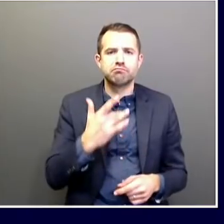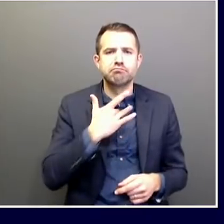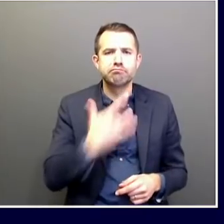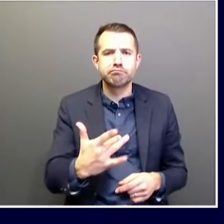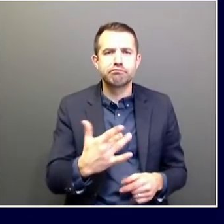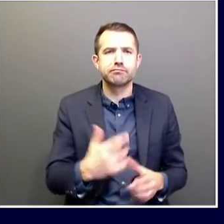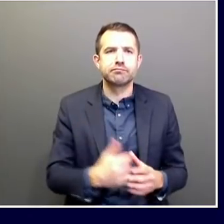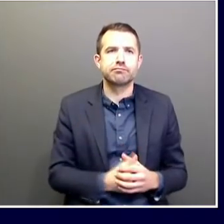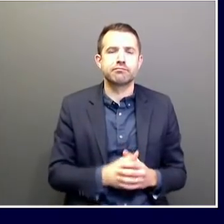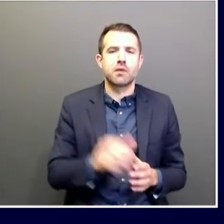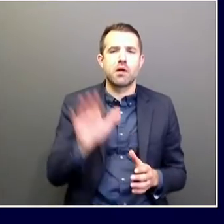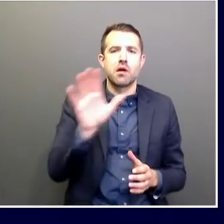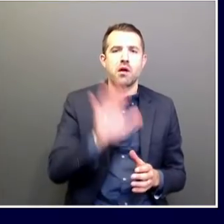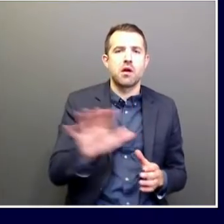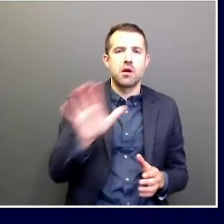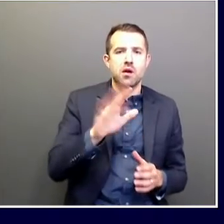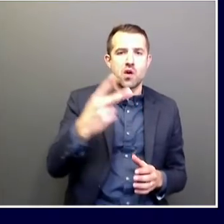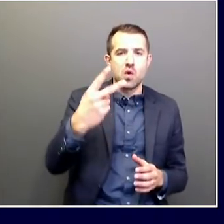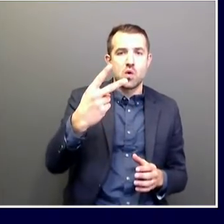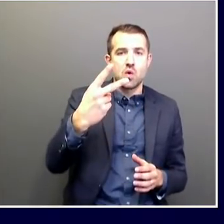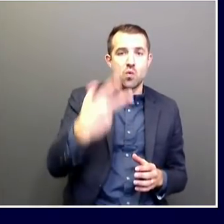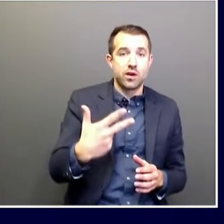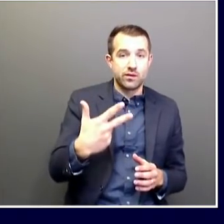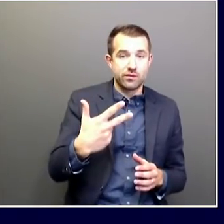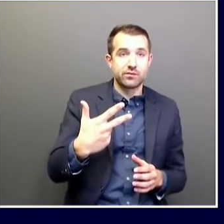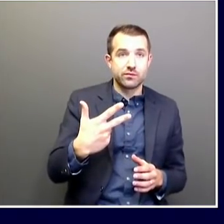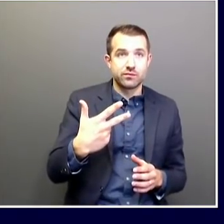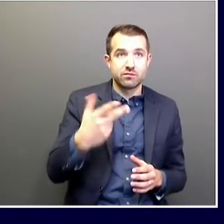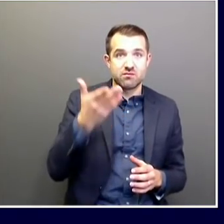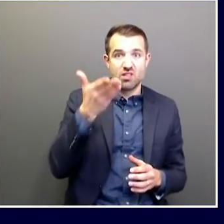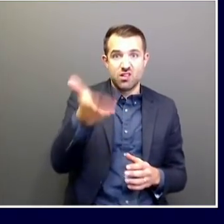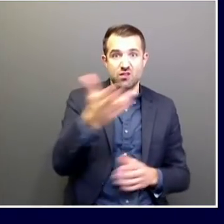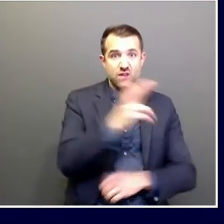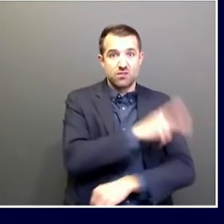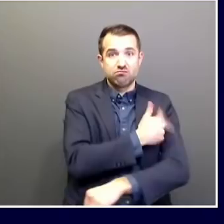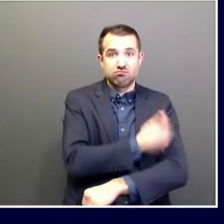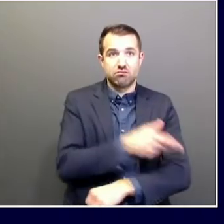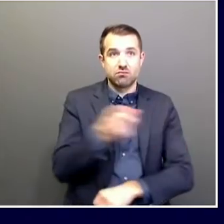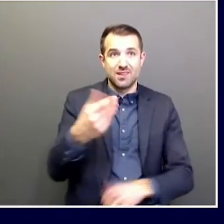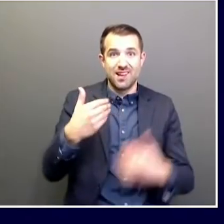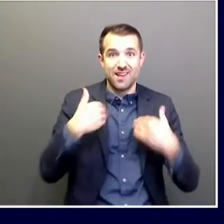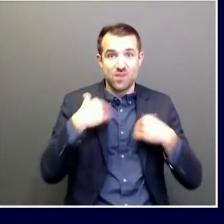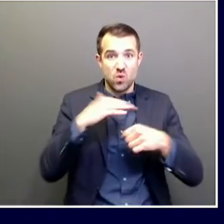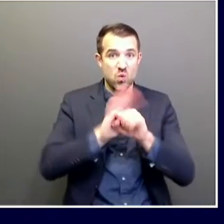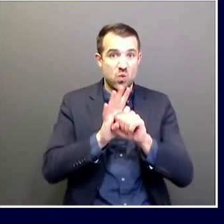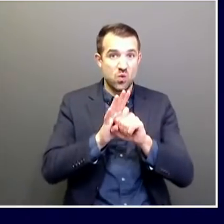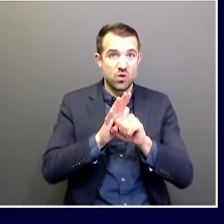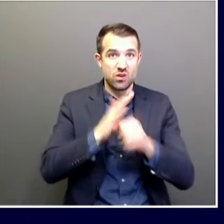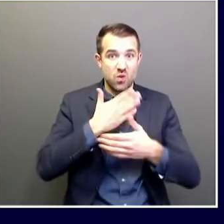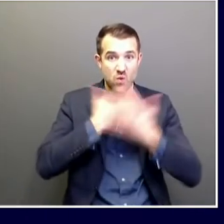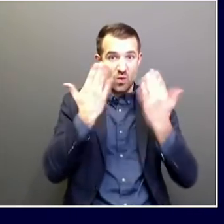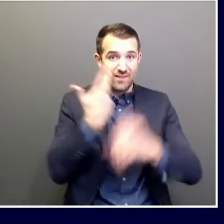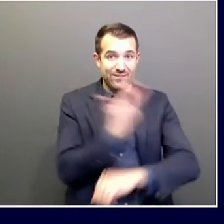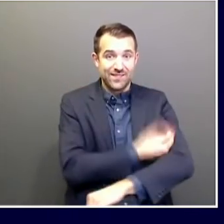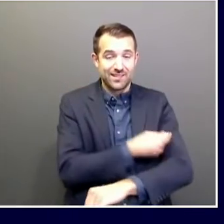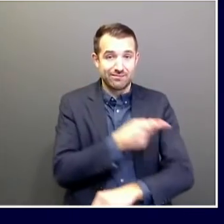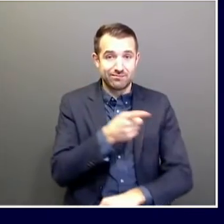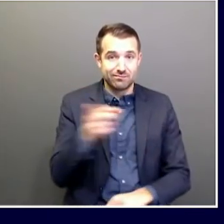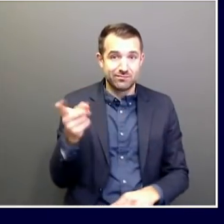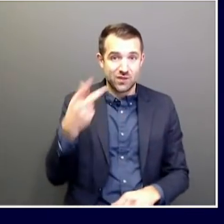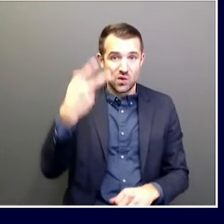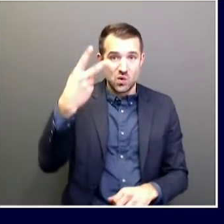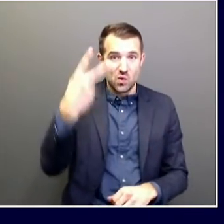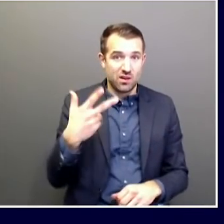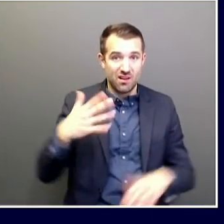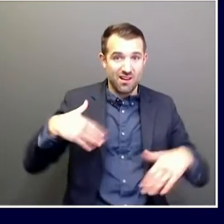about 2/3 of the people who are hospitalized in Maine with COVID-19 are not fully vaccinated. When you